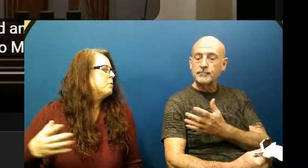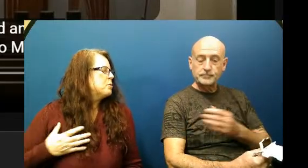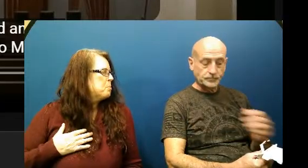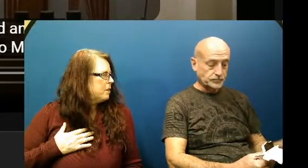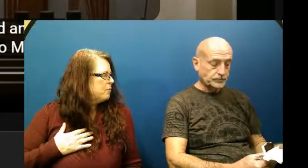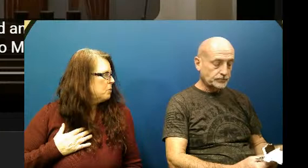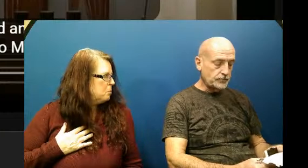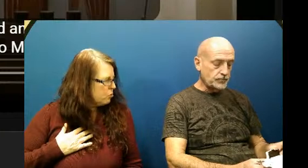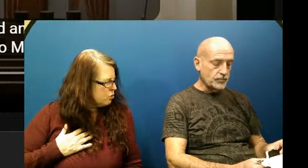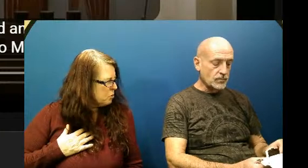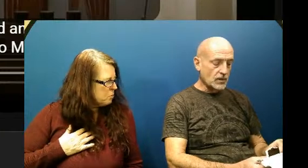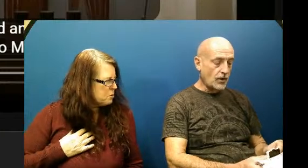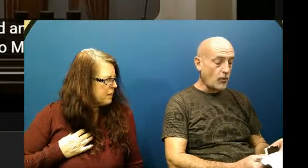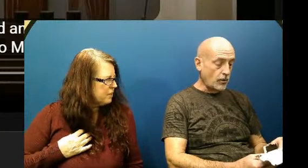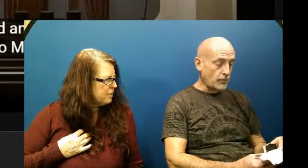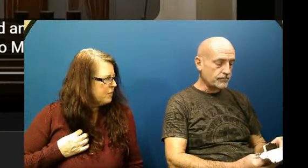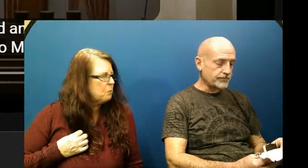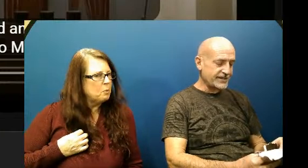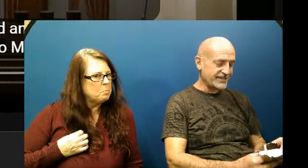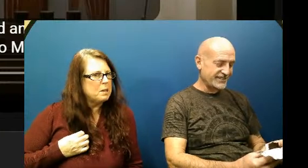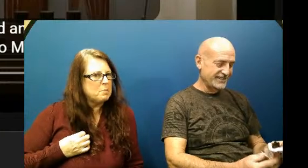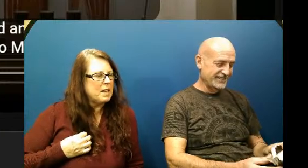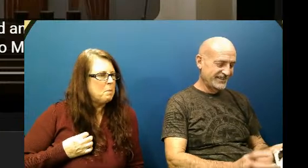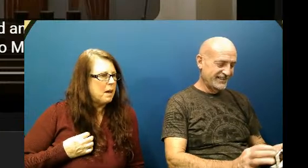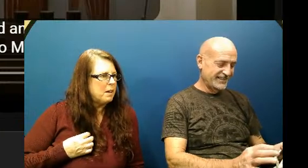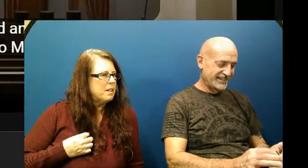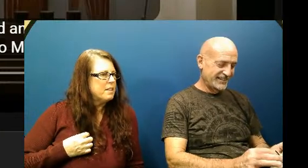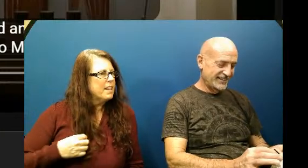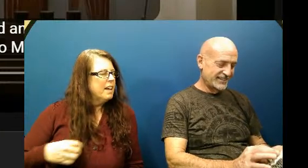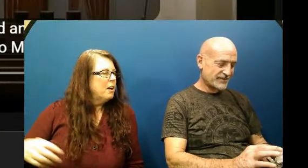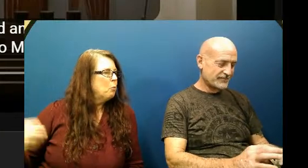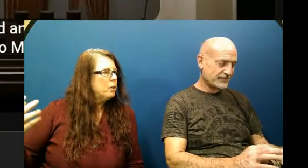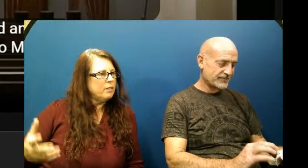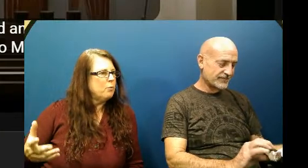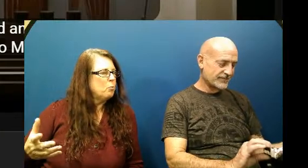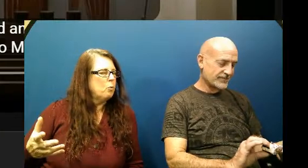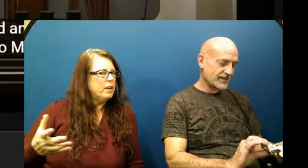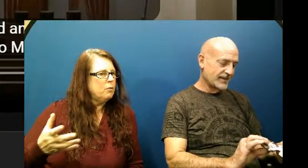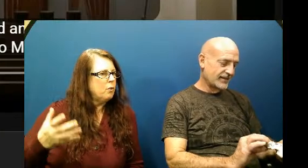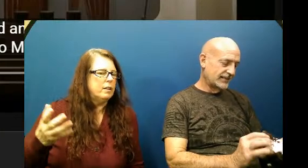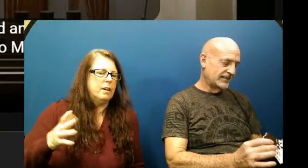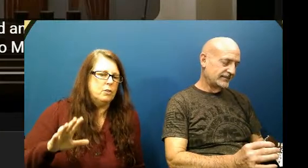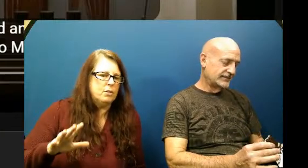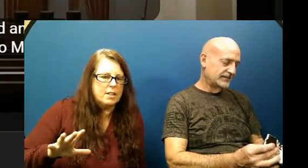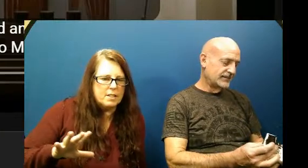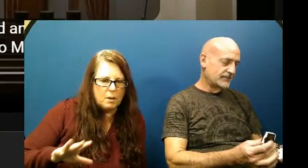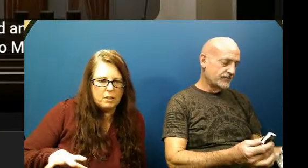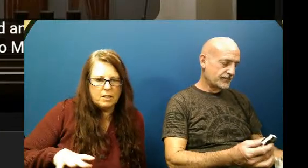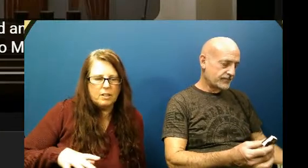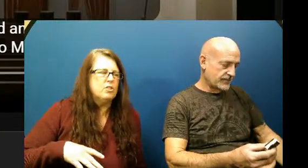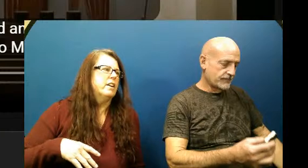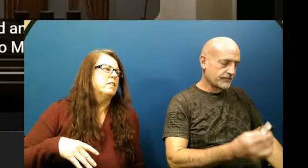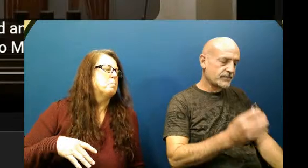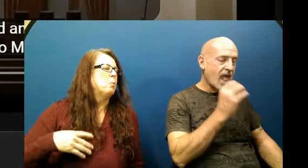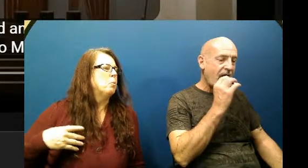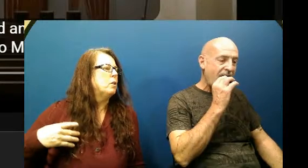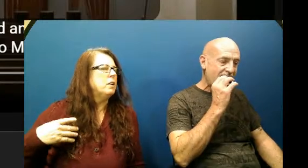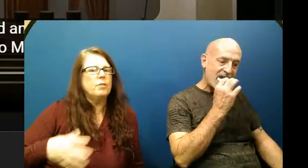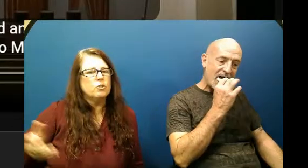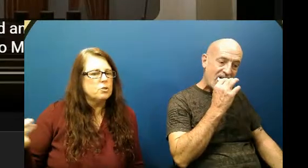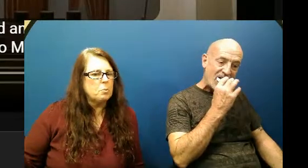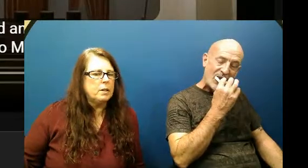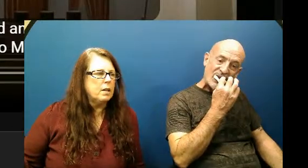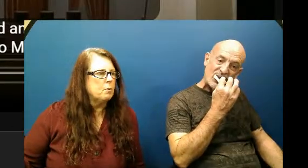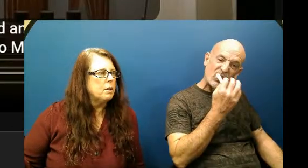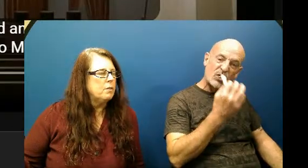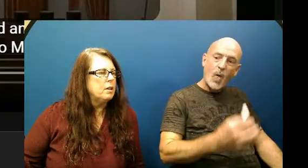are written. I was responding from an emotional perspective that we would be upset about it, because what if I know this is gonna sound ridiculous, you guys, but what if